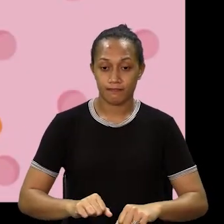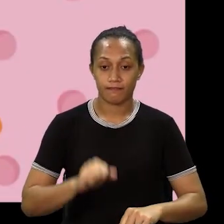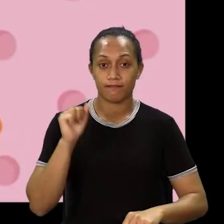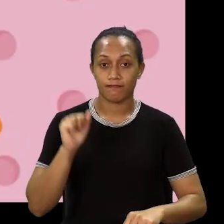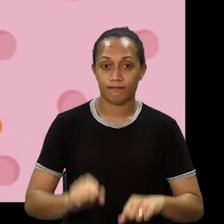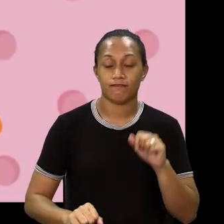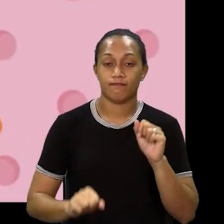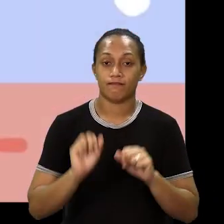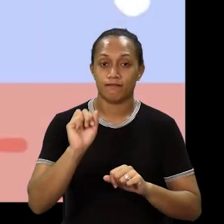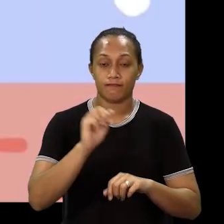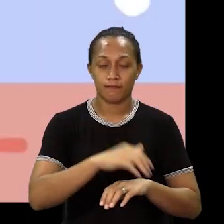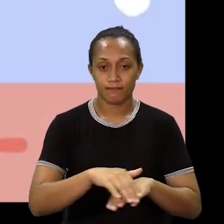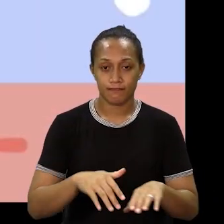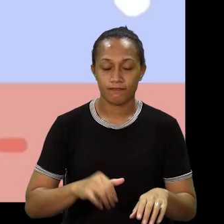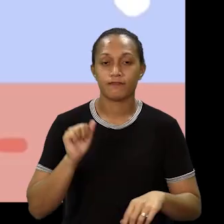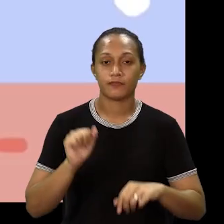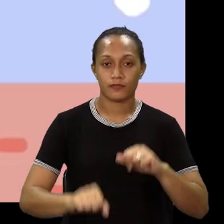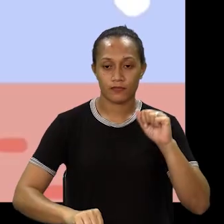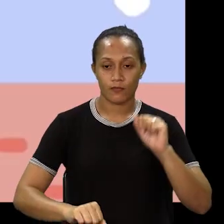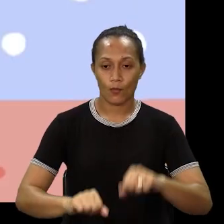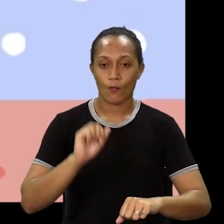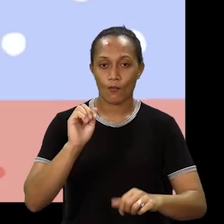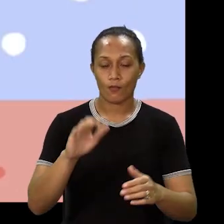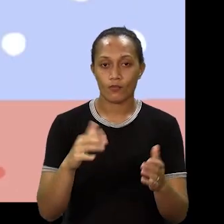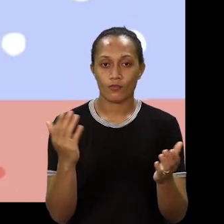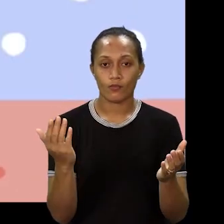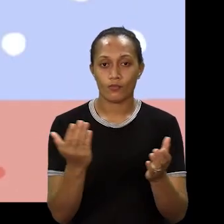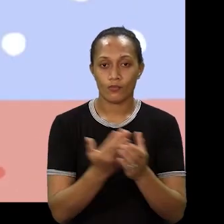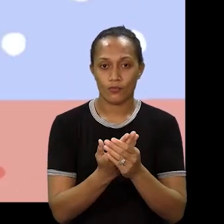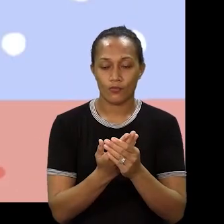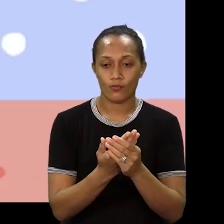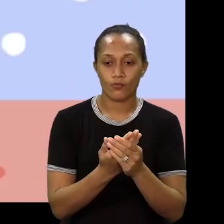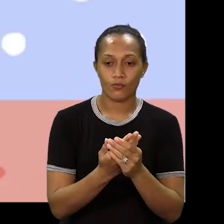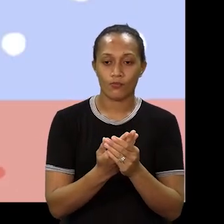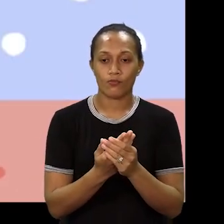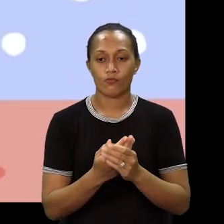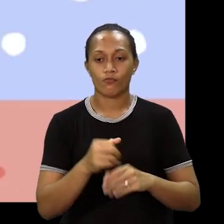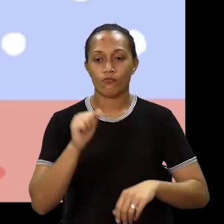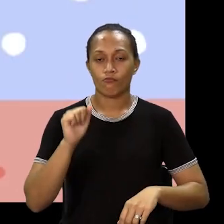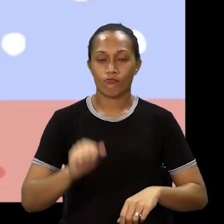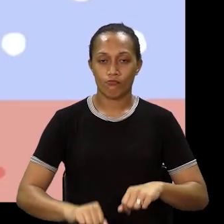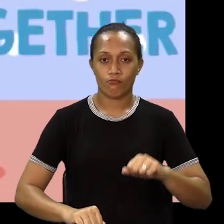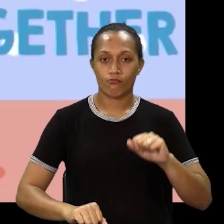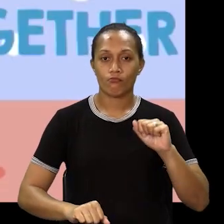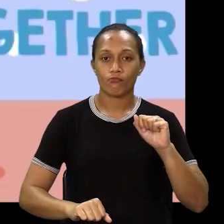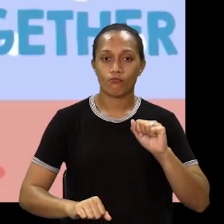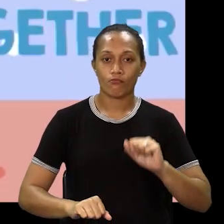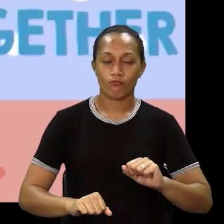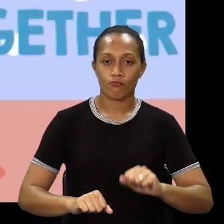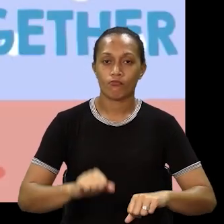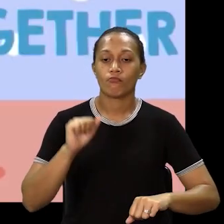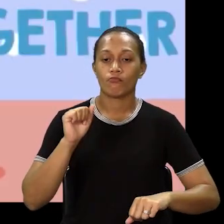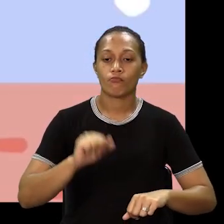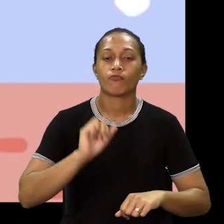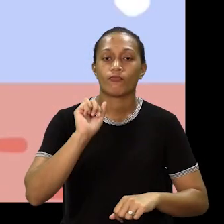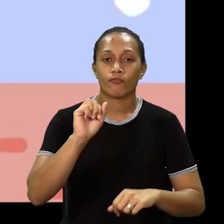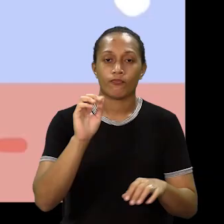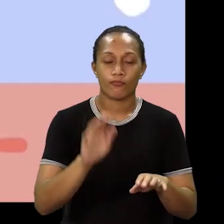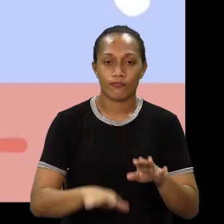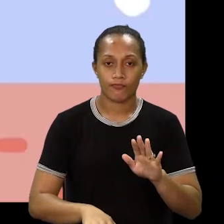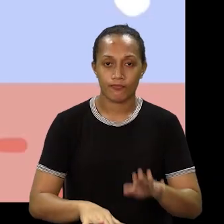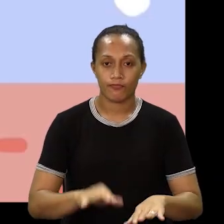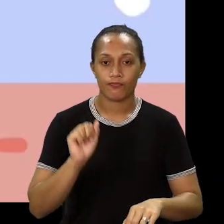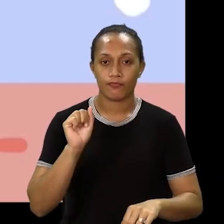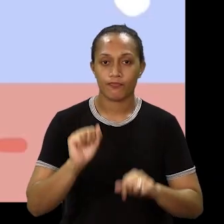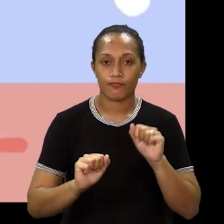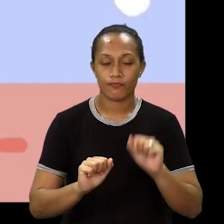feet? Stomp, stomp, stomp your feet. Stomp your feet together.